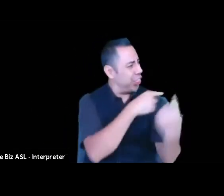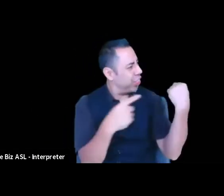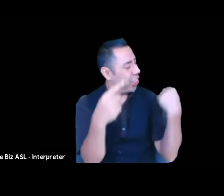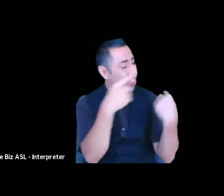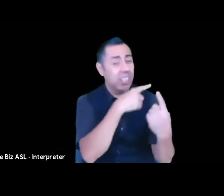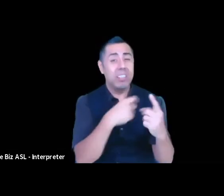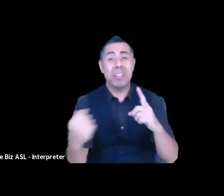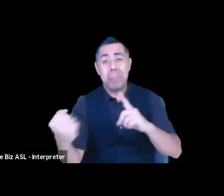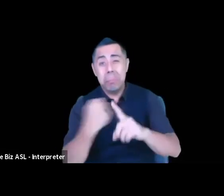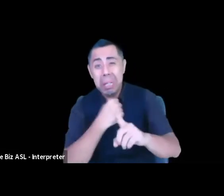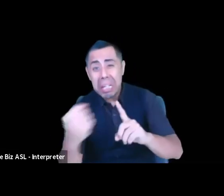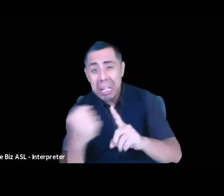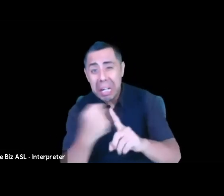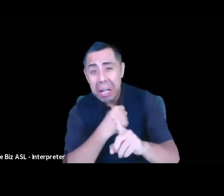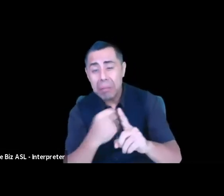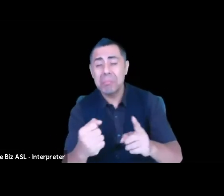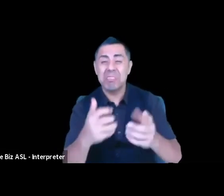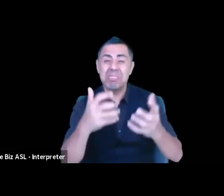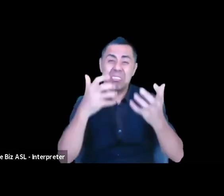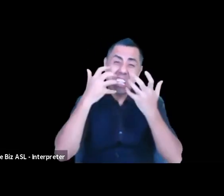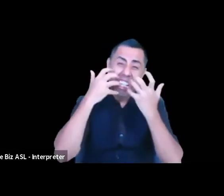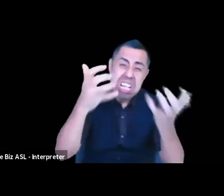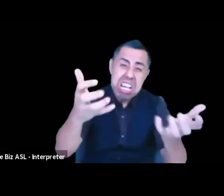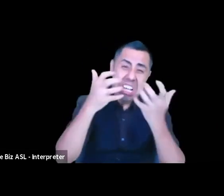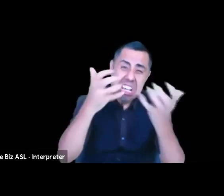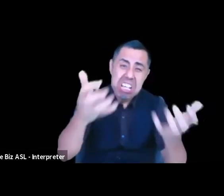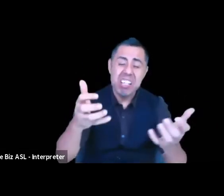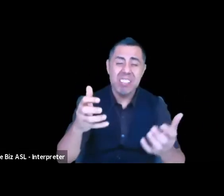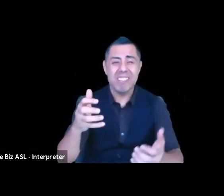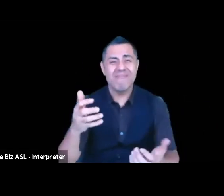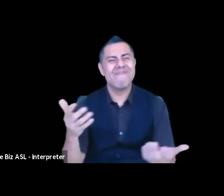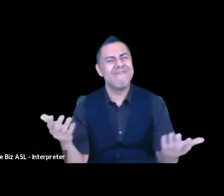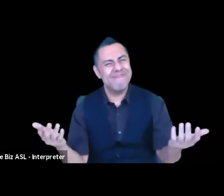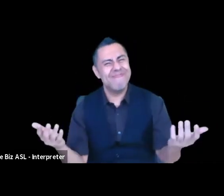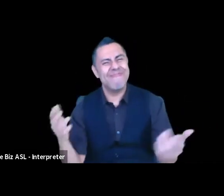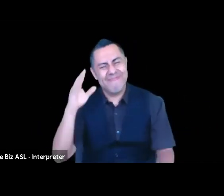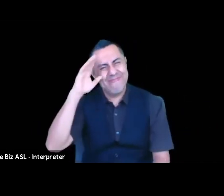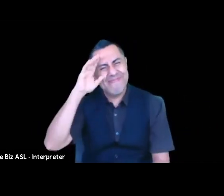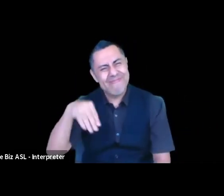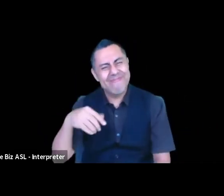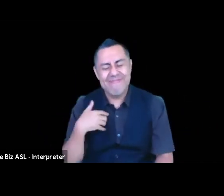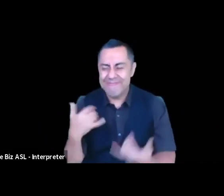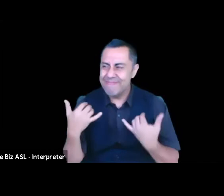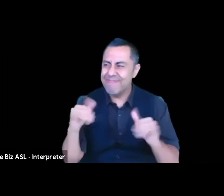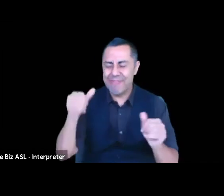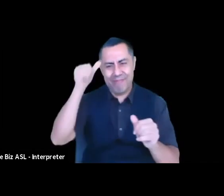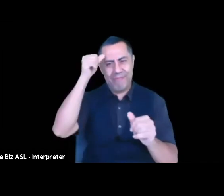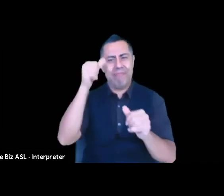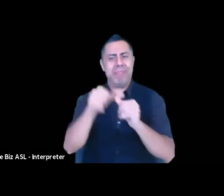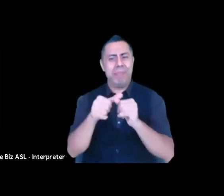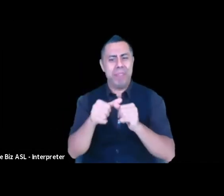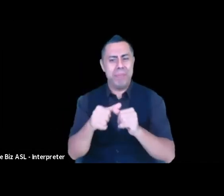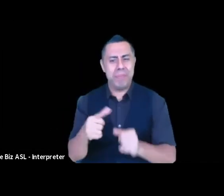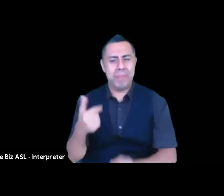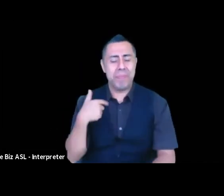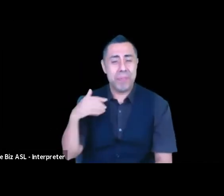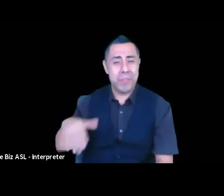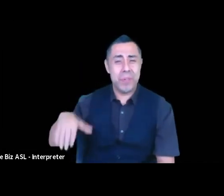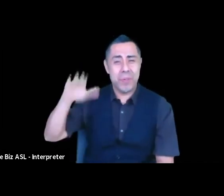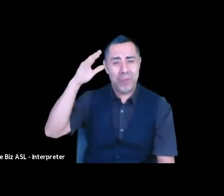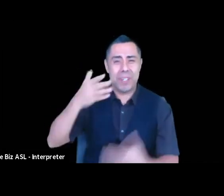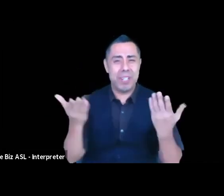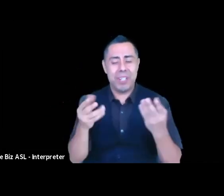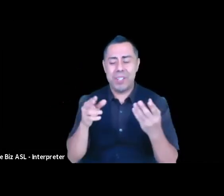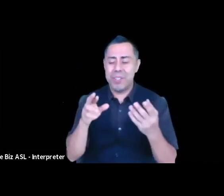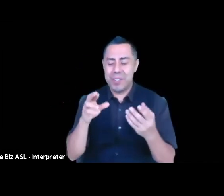getting yelled at and, you know, things. I still remember the lady, you know, growing up here on the reservation, you end